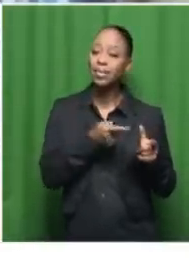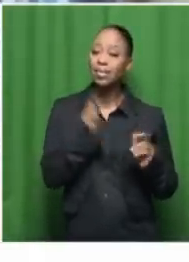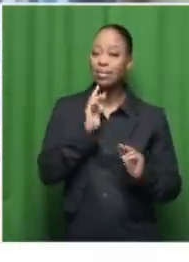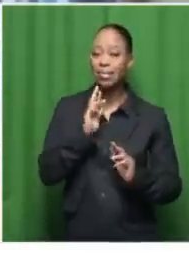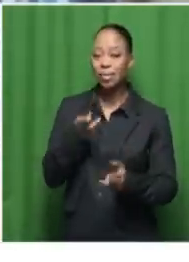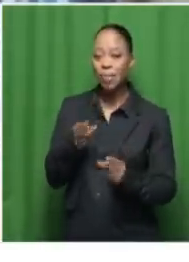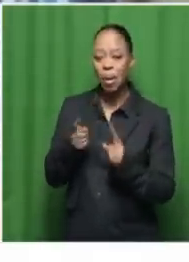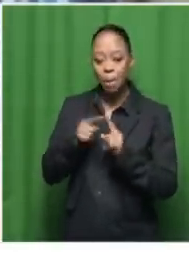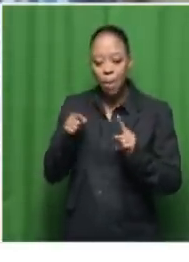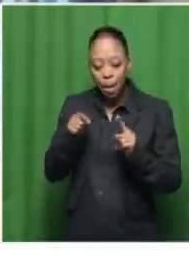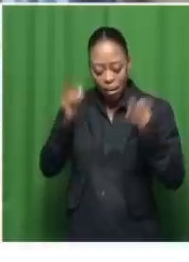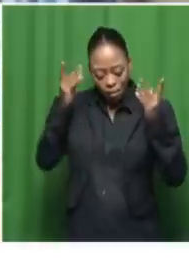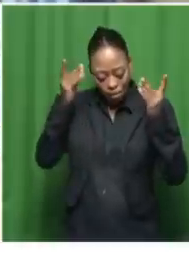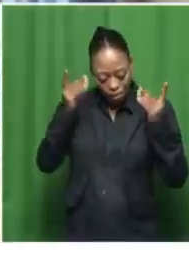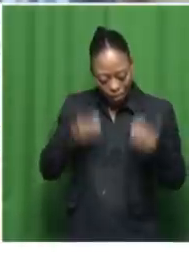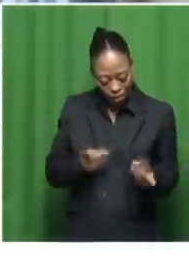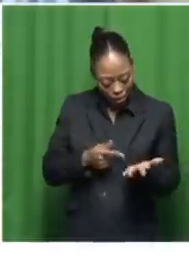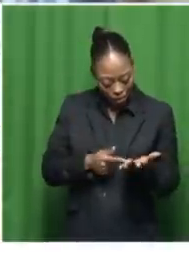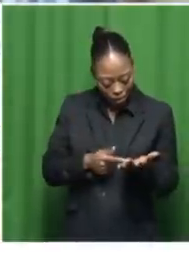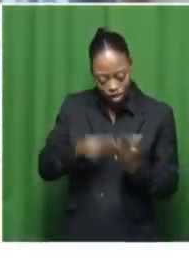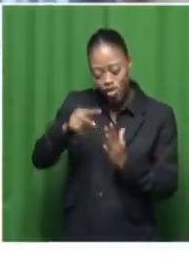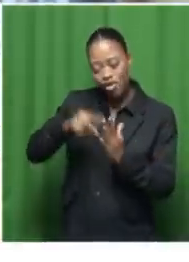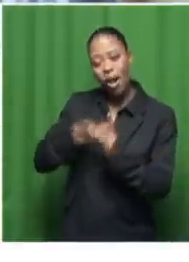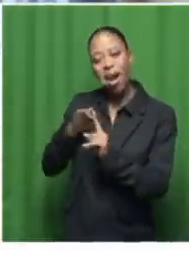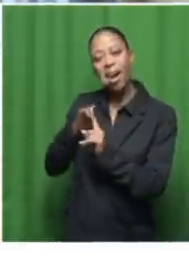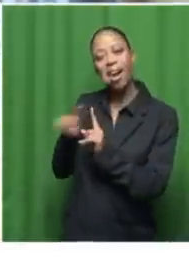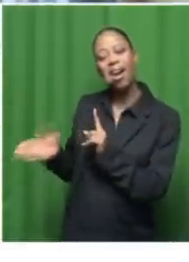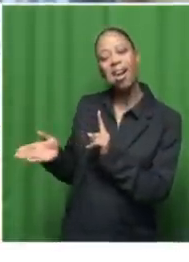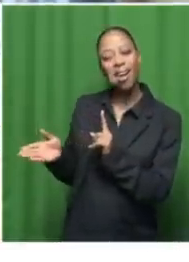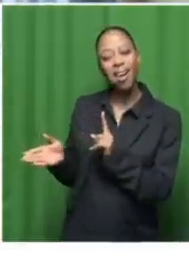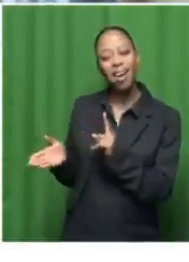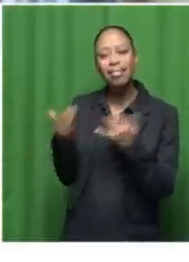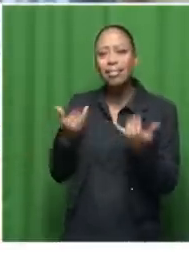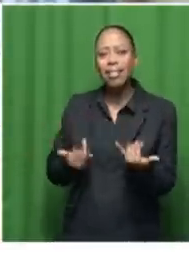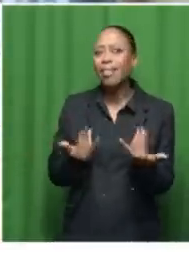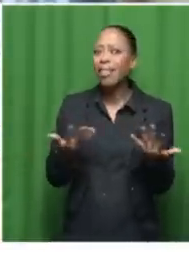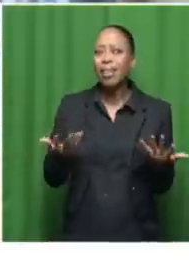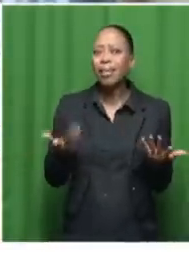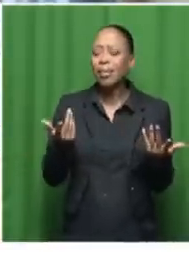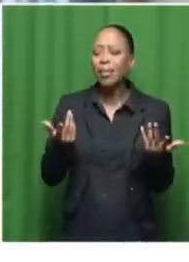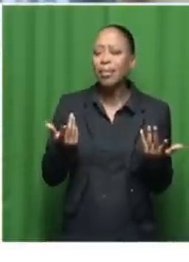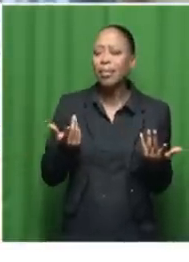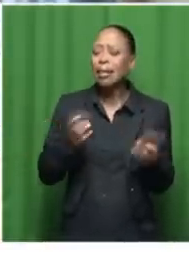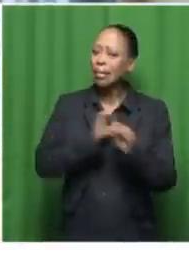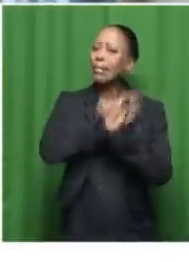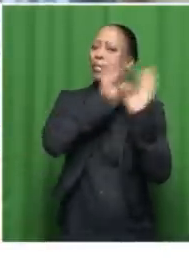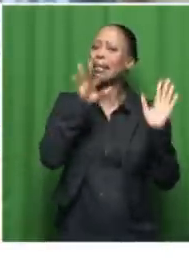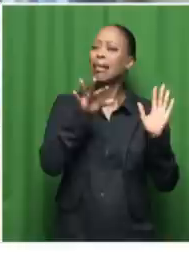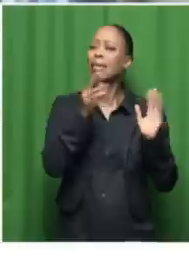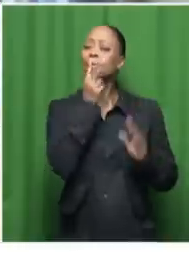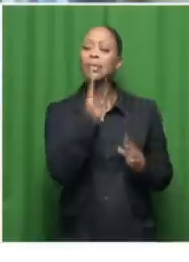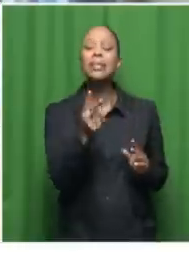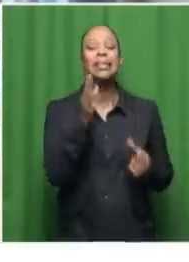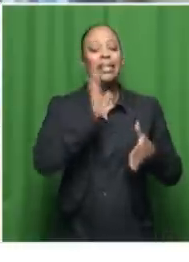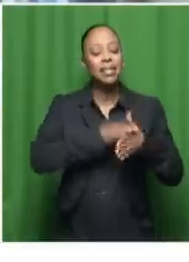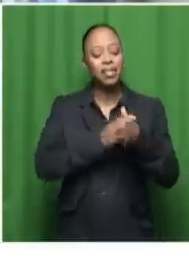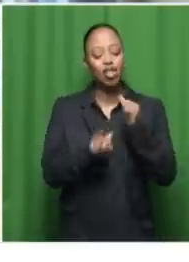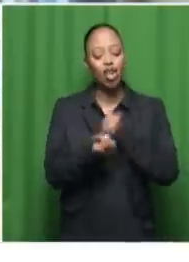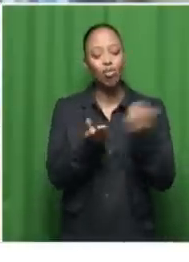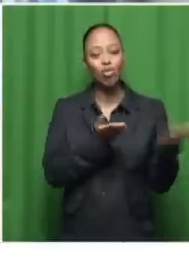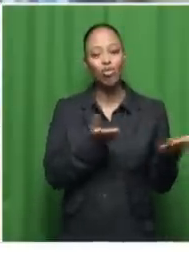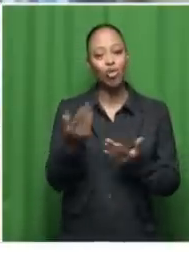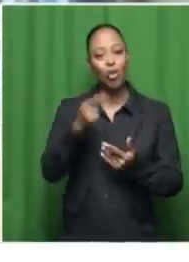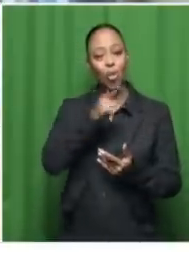the judgment was misread, and it's not difficult to understand why, because the way that the